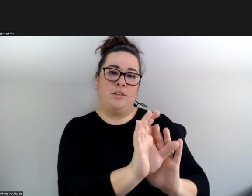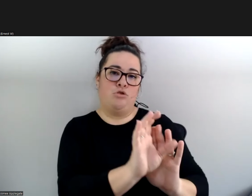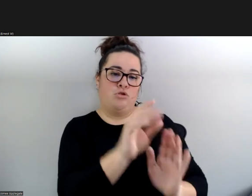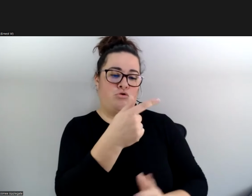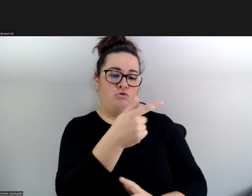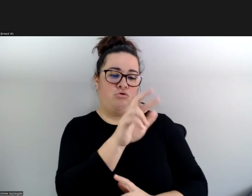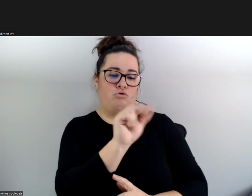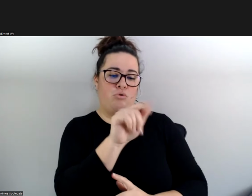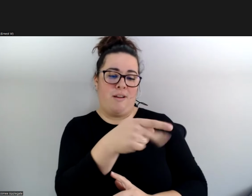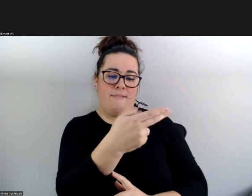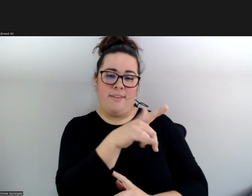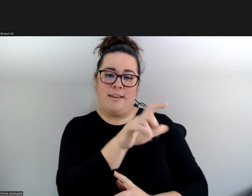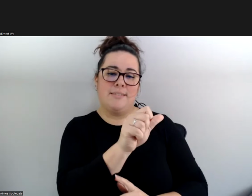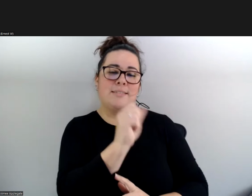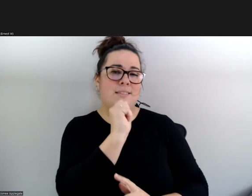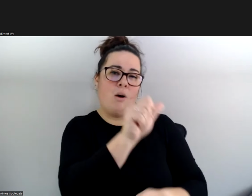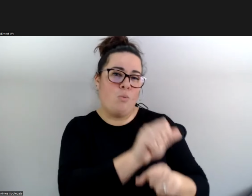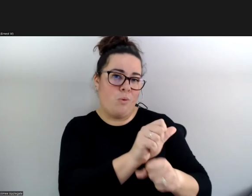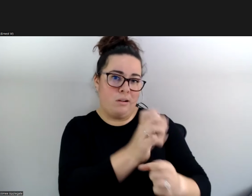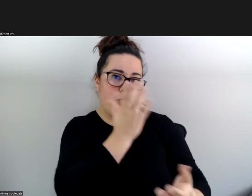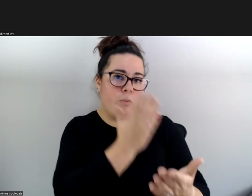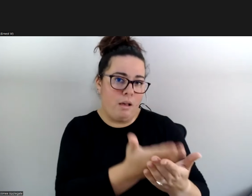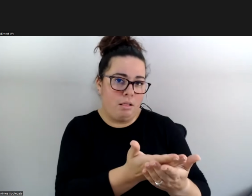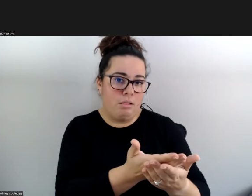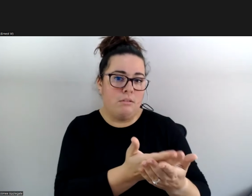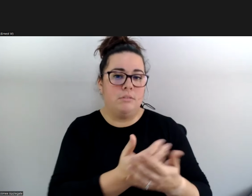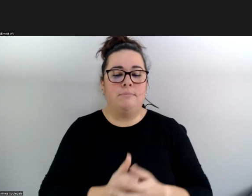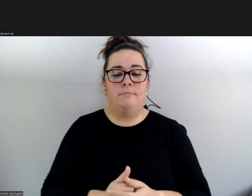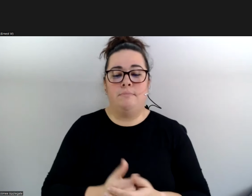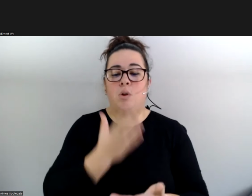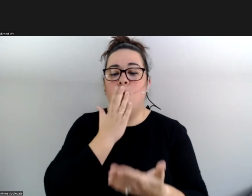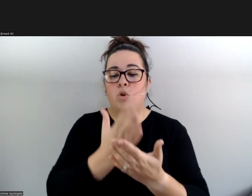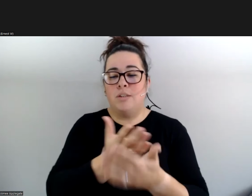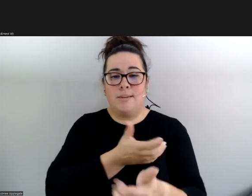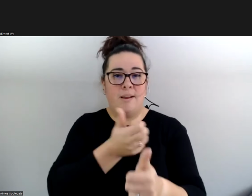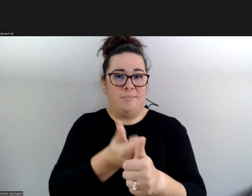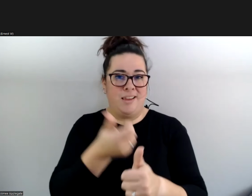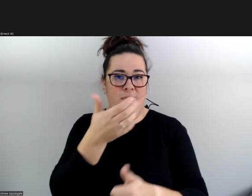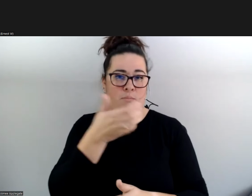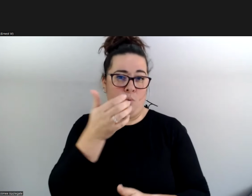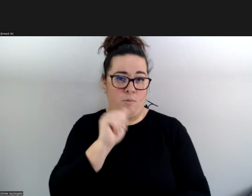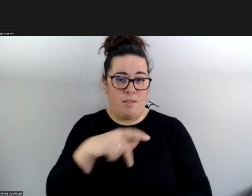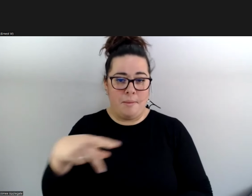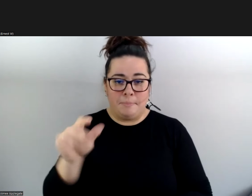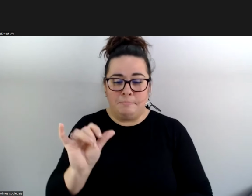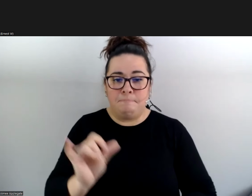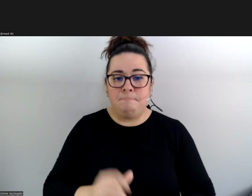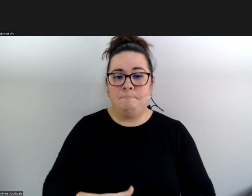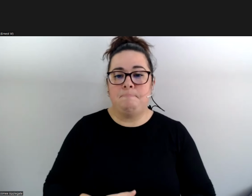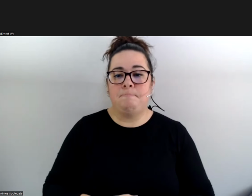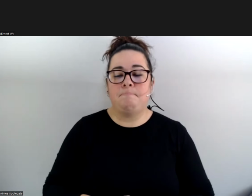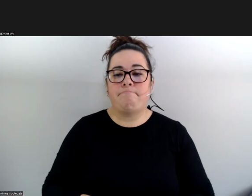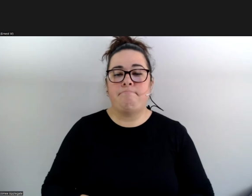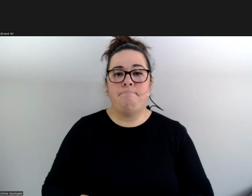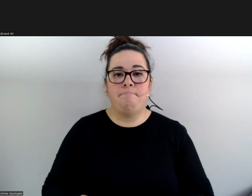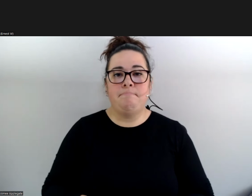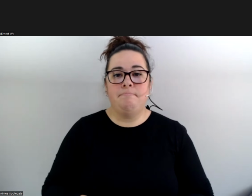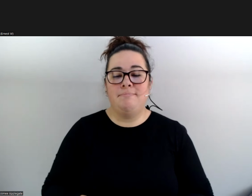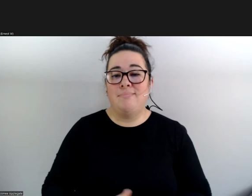update the mobile app version to be more user-friendly. And then lastly, the